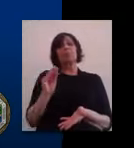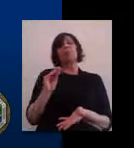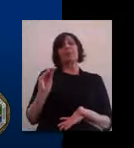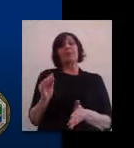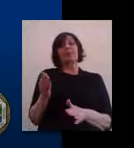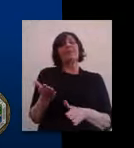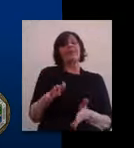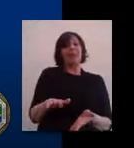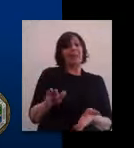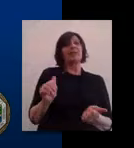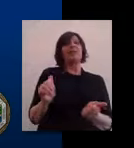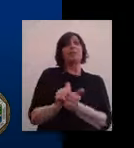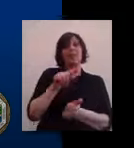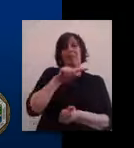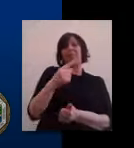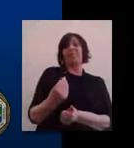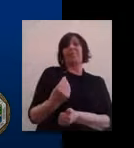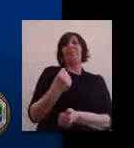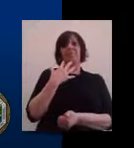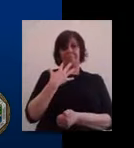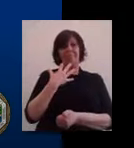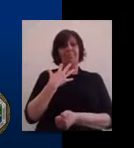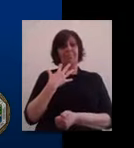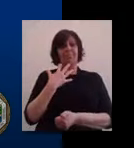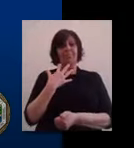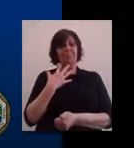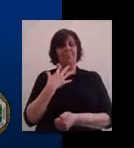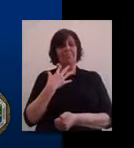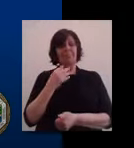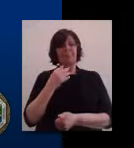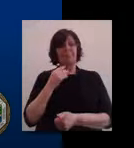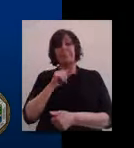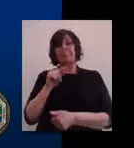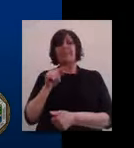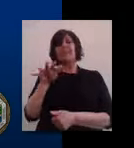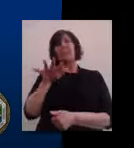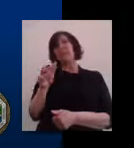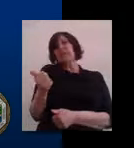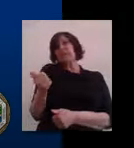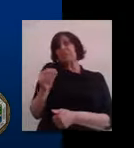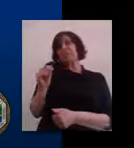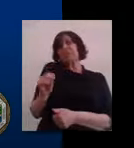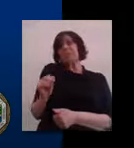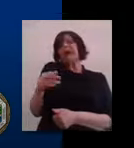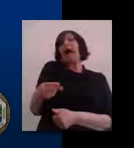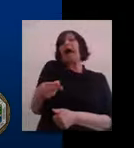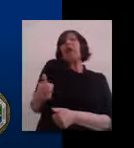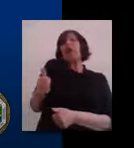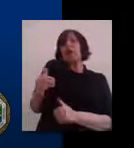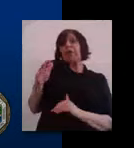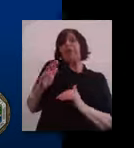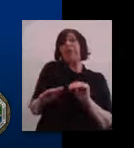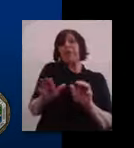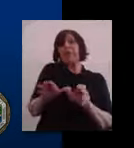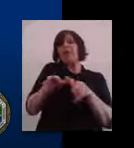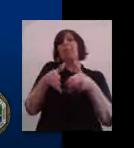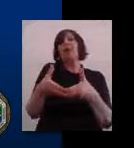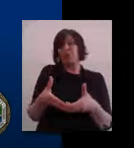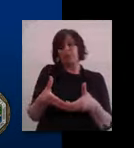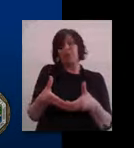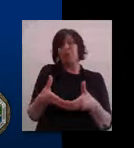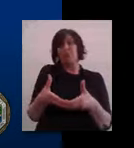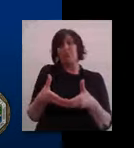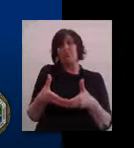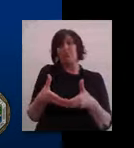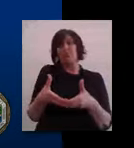Americans. The doctor noted, it's about 10% higher than the actual population of African Americans in Erie County.